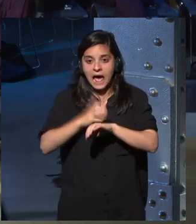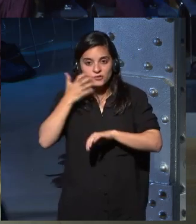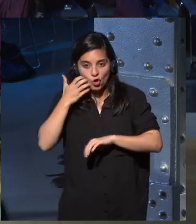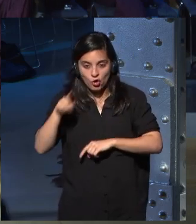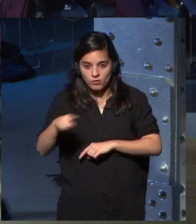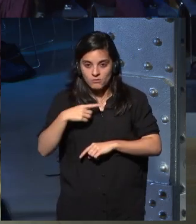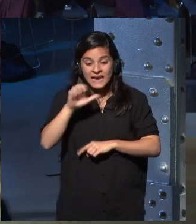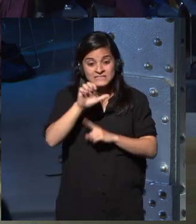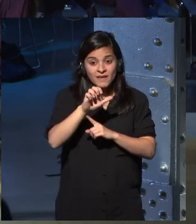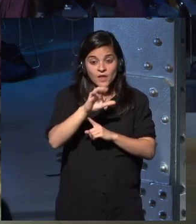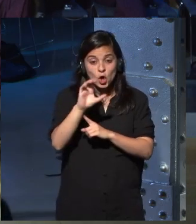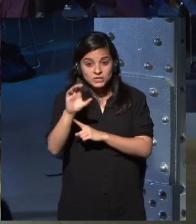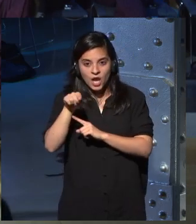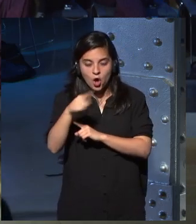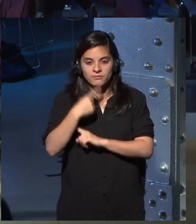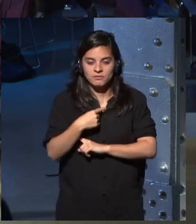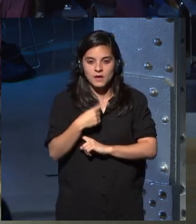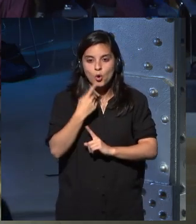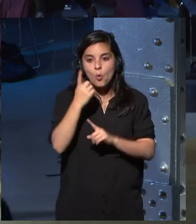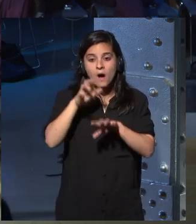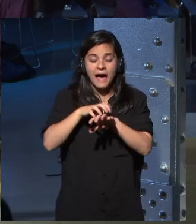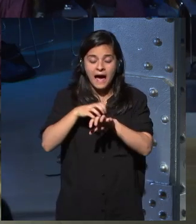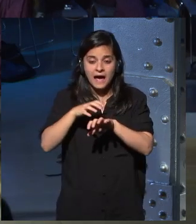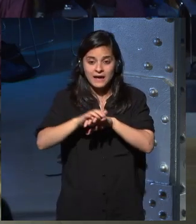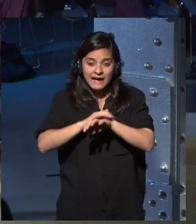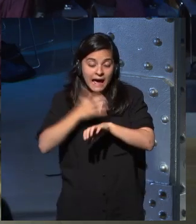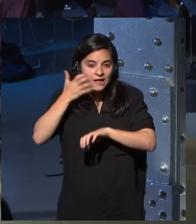a soul, but not a character.